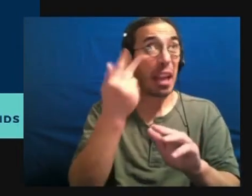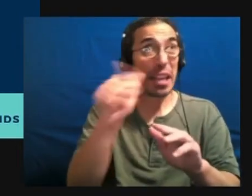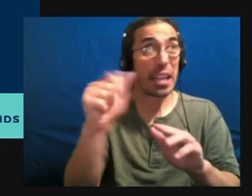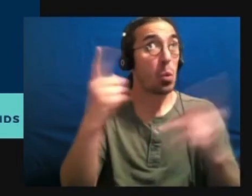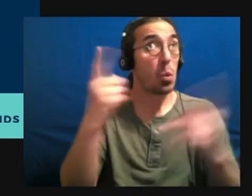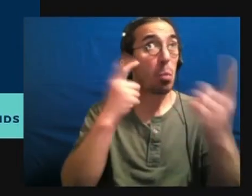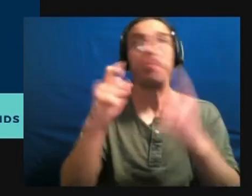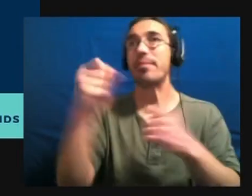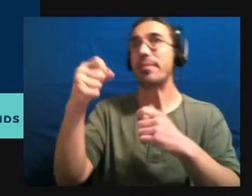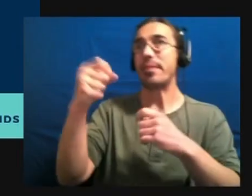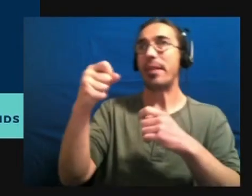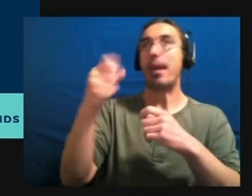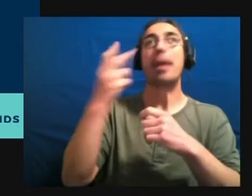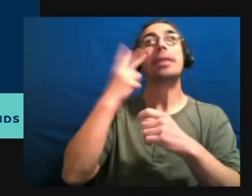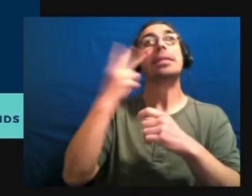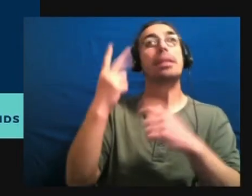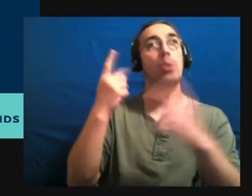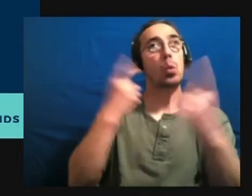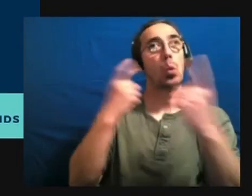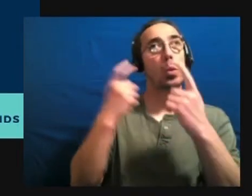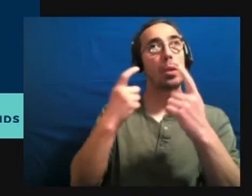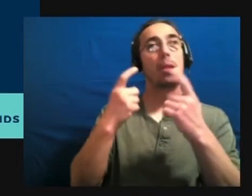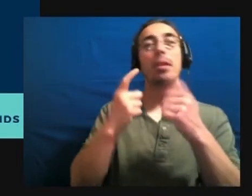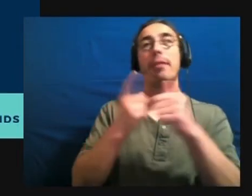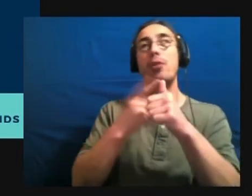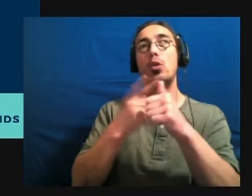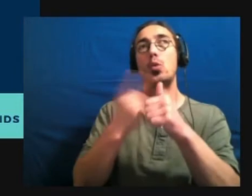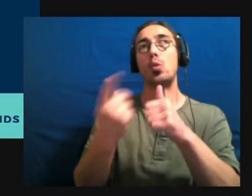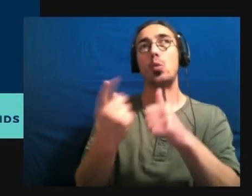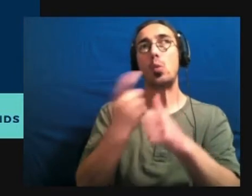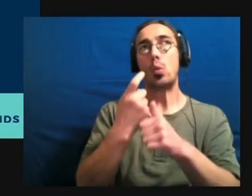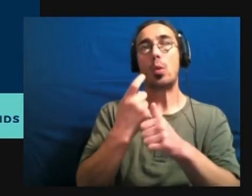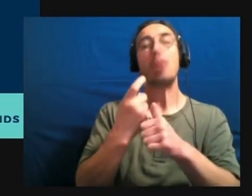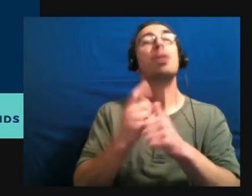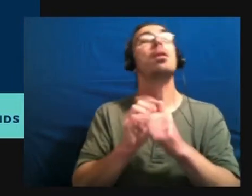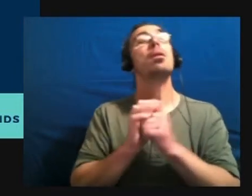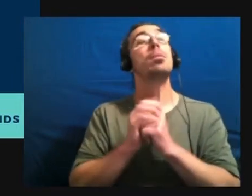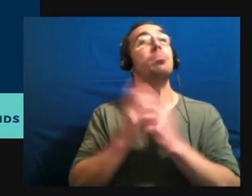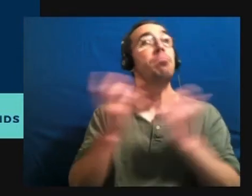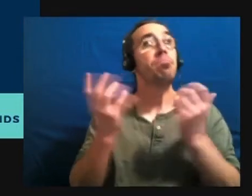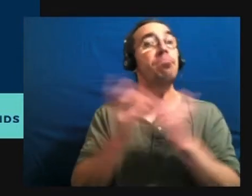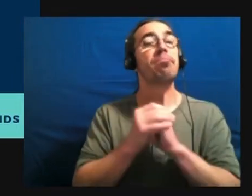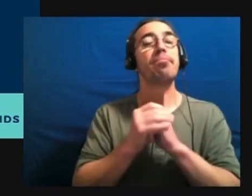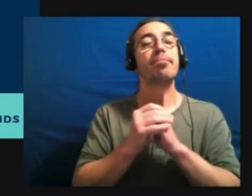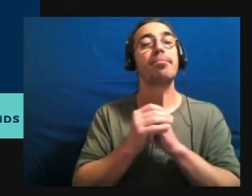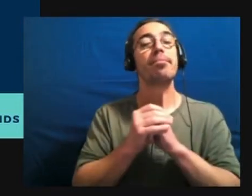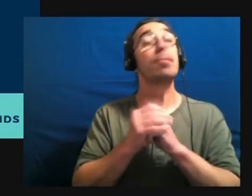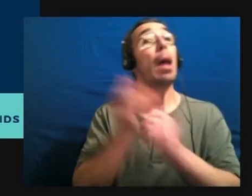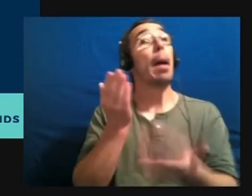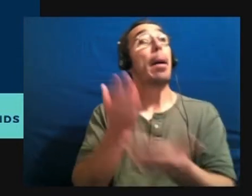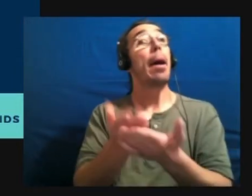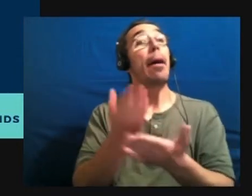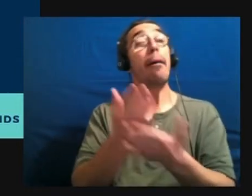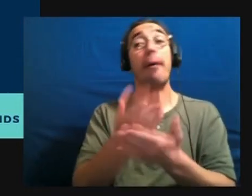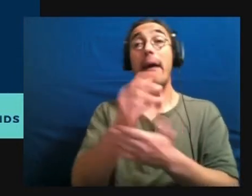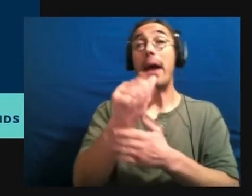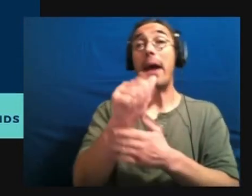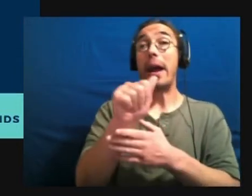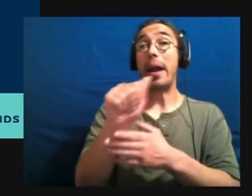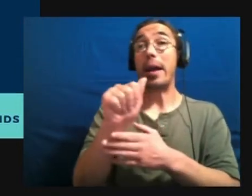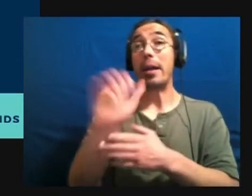do, and I'm very excited about the first one. Question number 1 is there evidence that AAC,